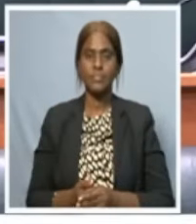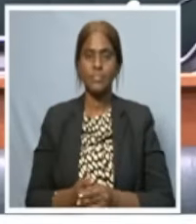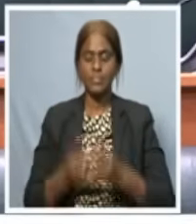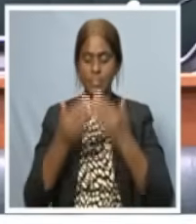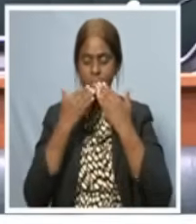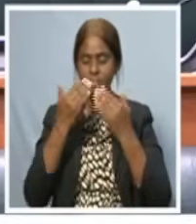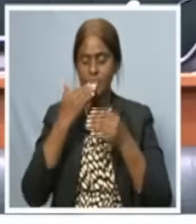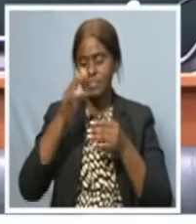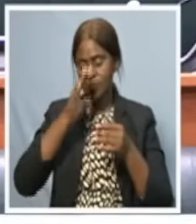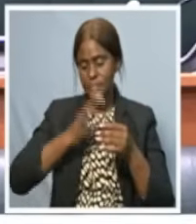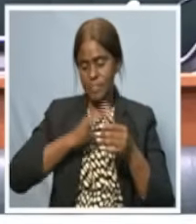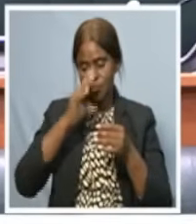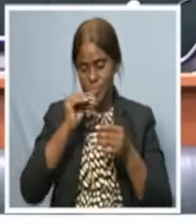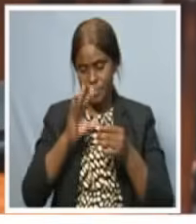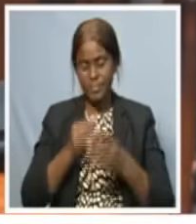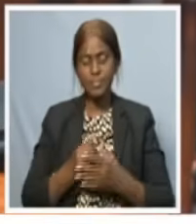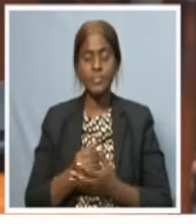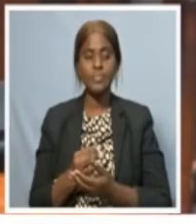Thank you, Madam Speaker.